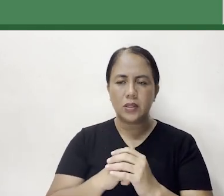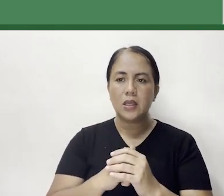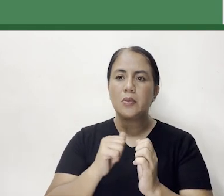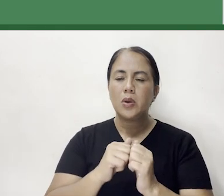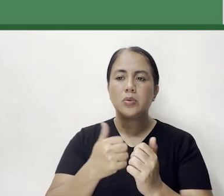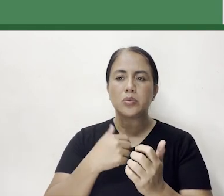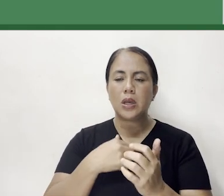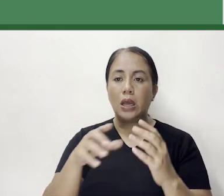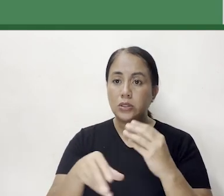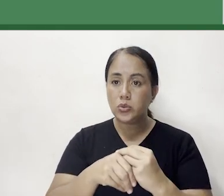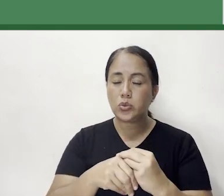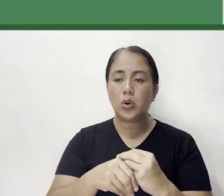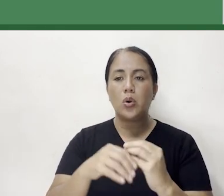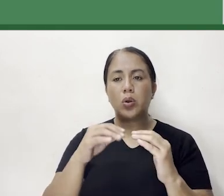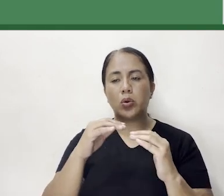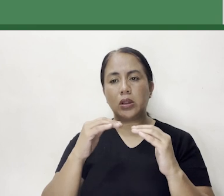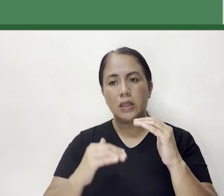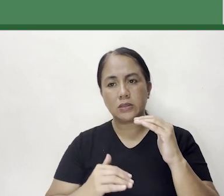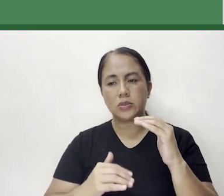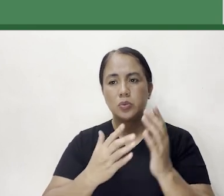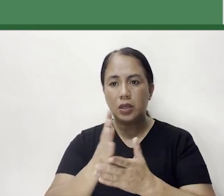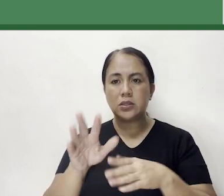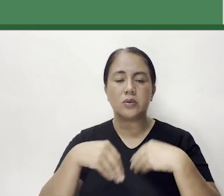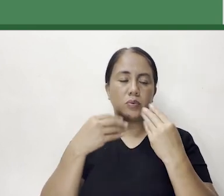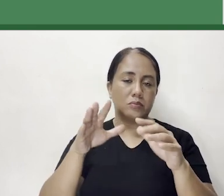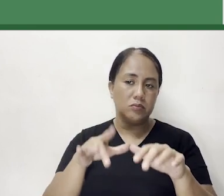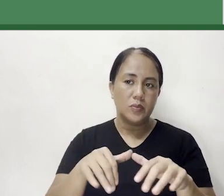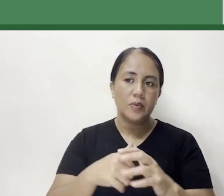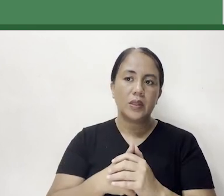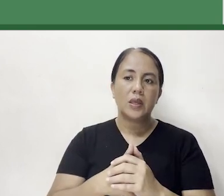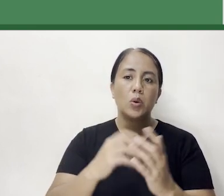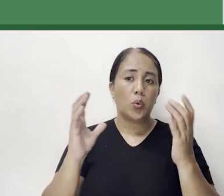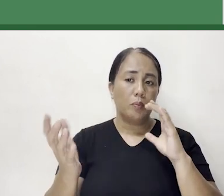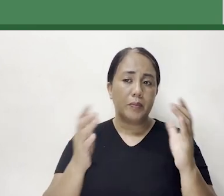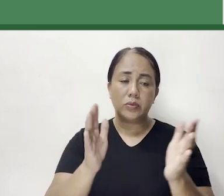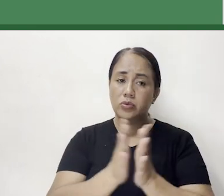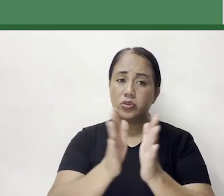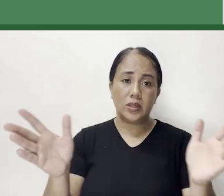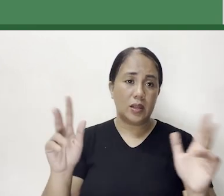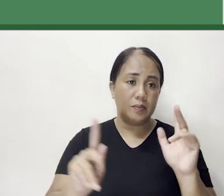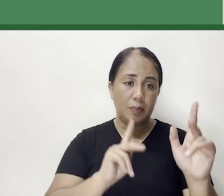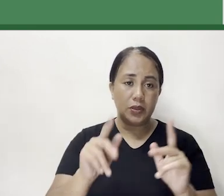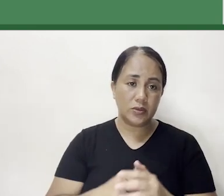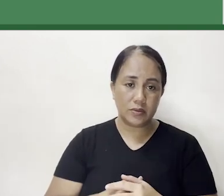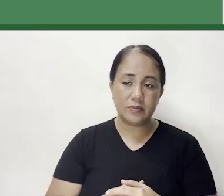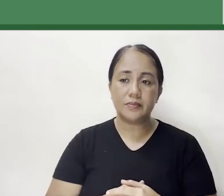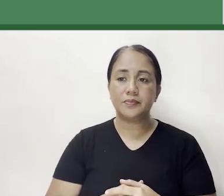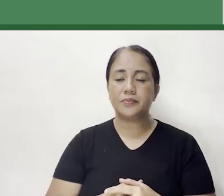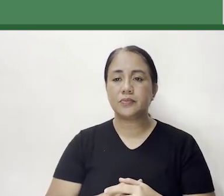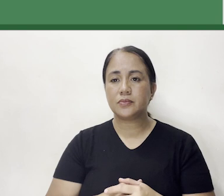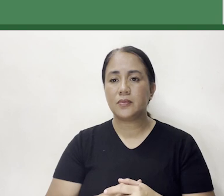means that neither additional nor lesser rights are given to persons with disabilities compared to the